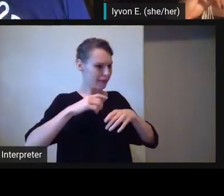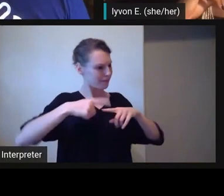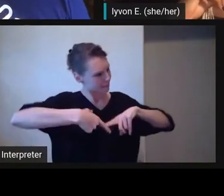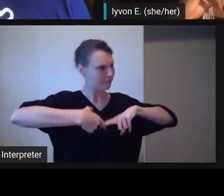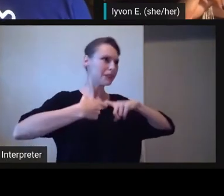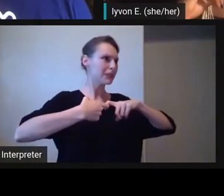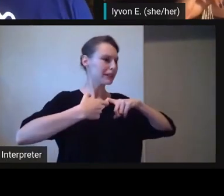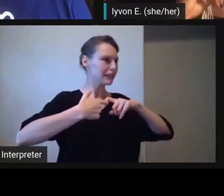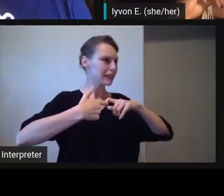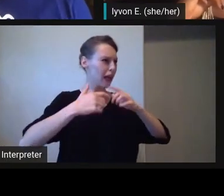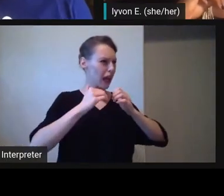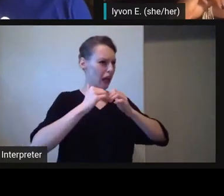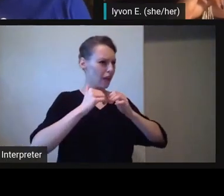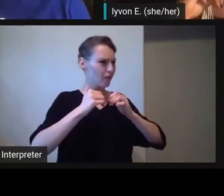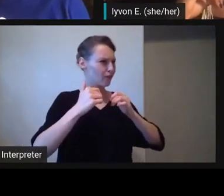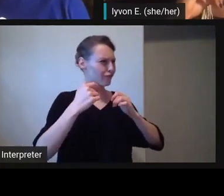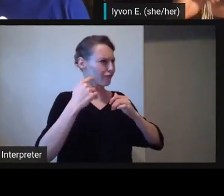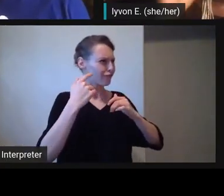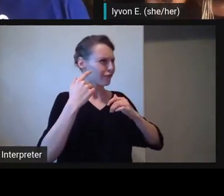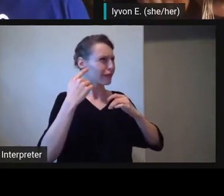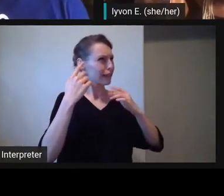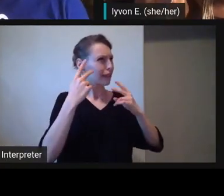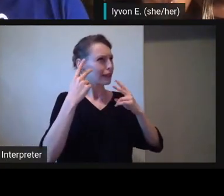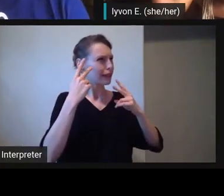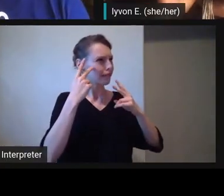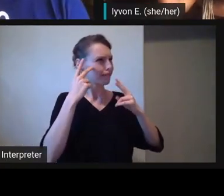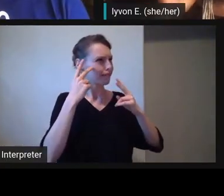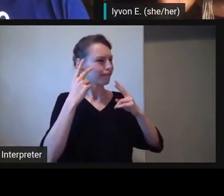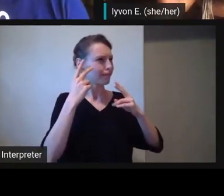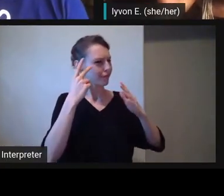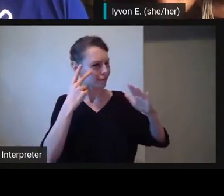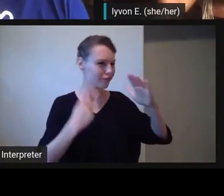and let's think long-term, you know?